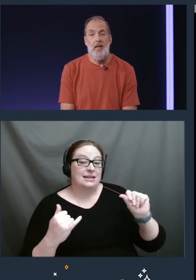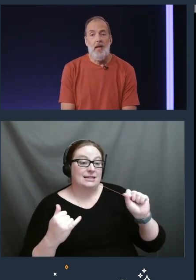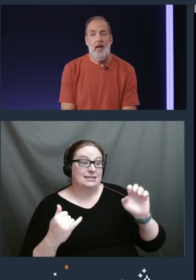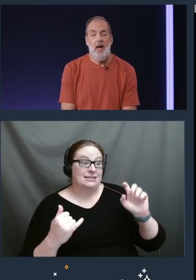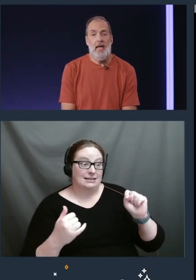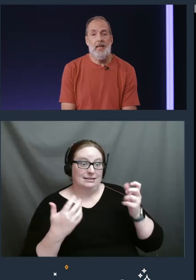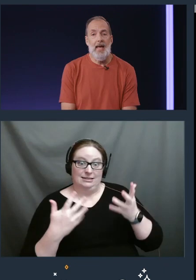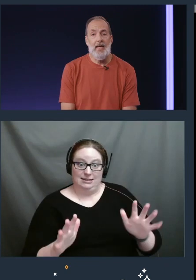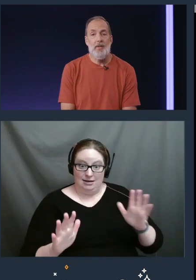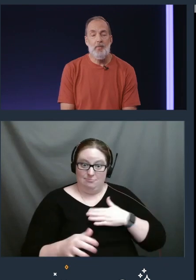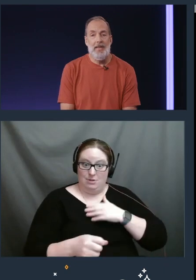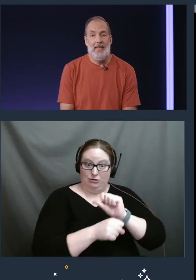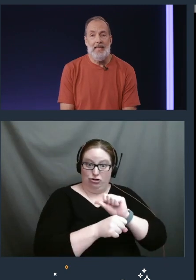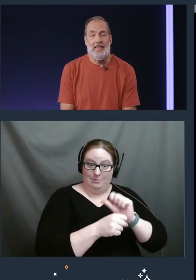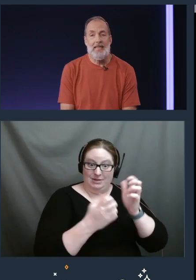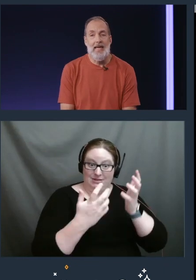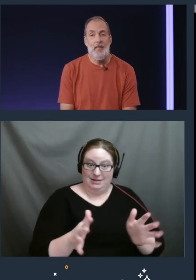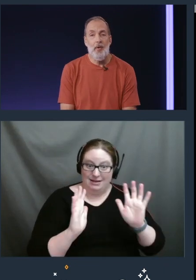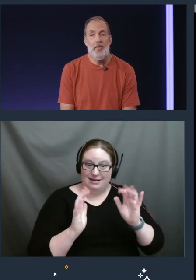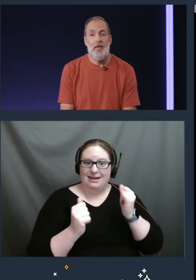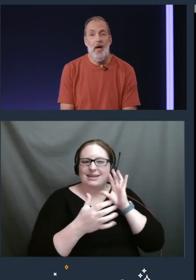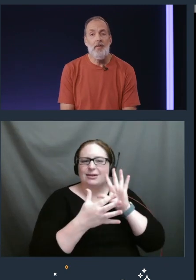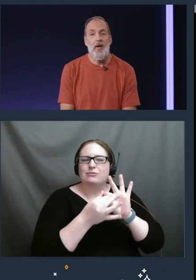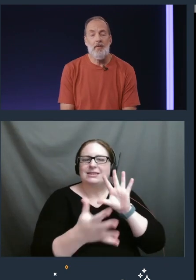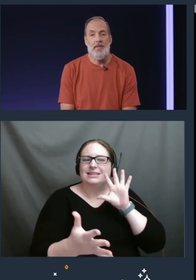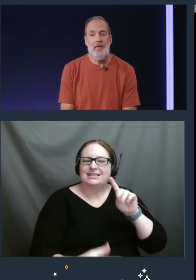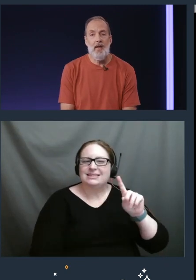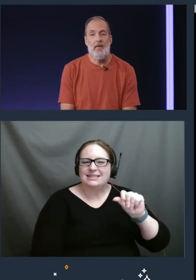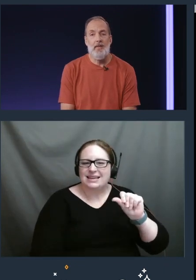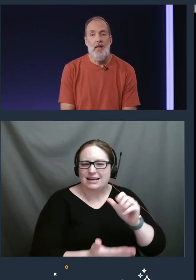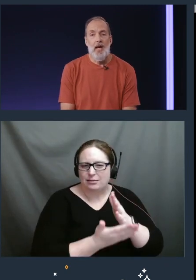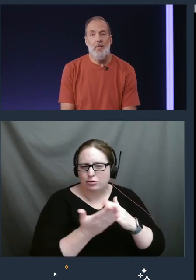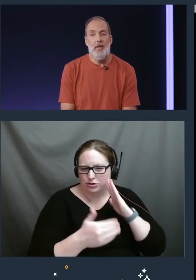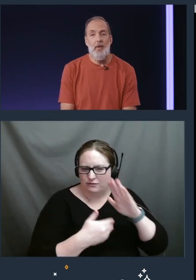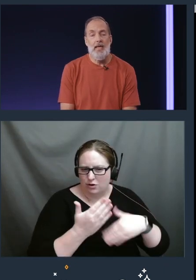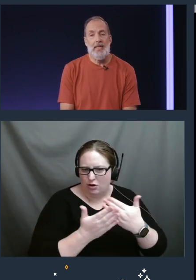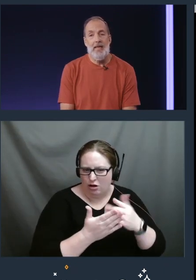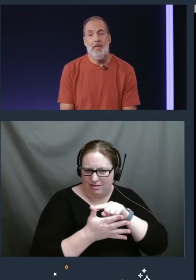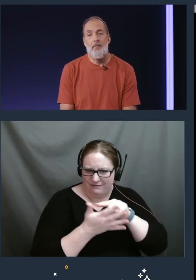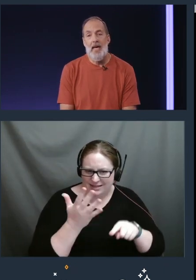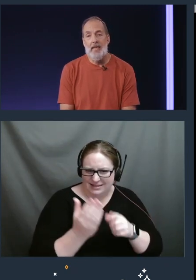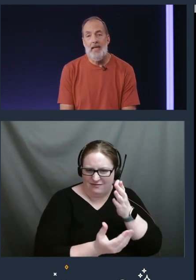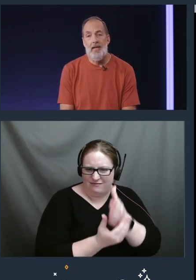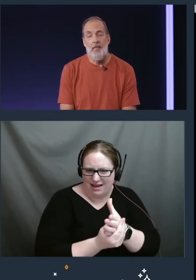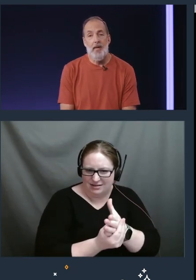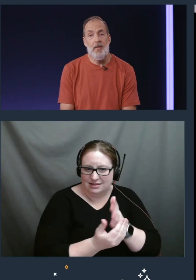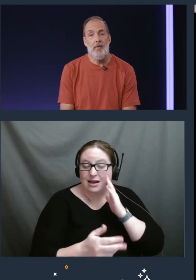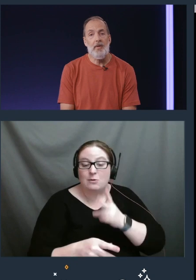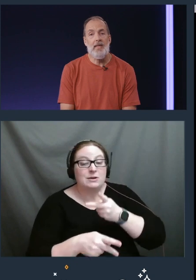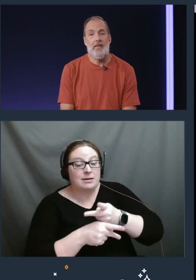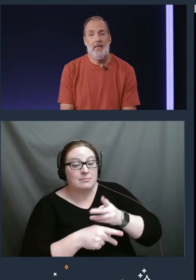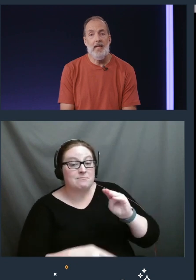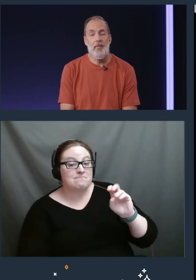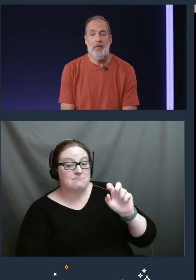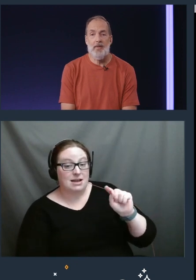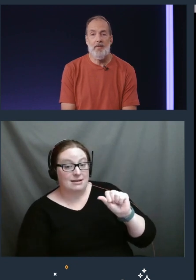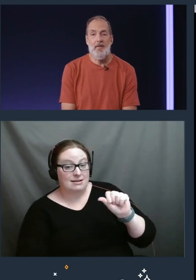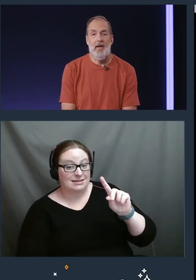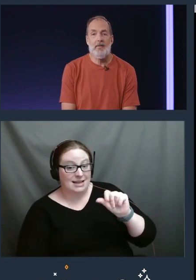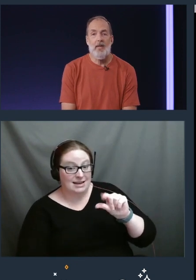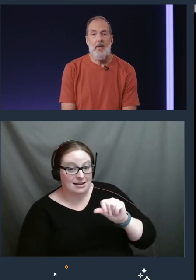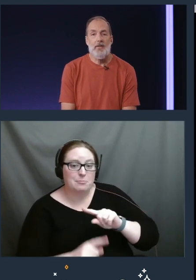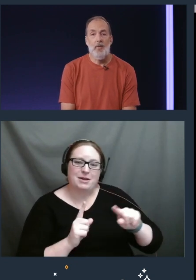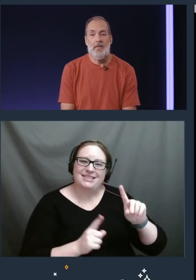is done, I can actually release the data portion of all of these files. I'm going to go ahead and keep the metadata, but I'm going to release the data portion